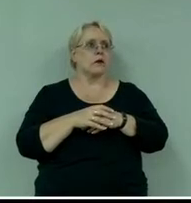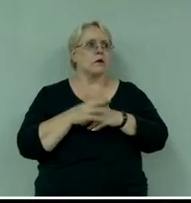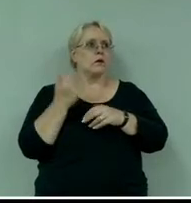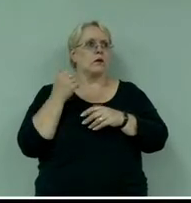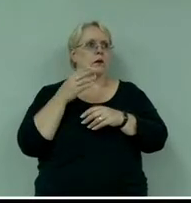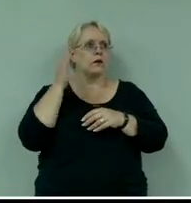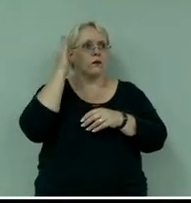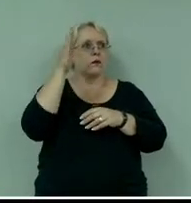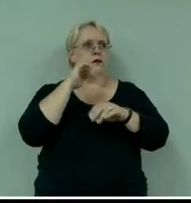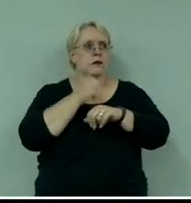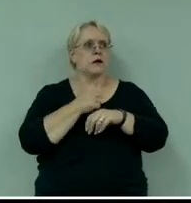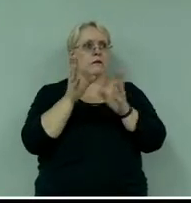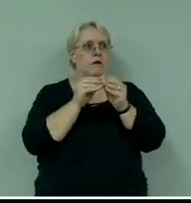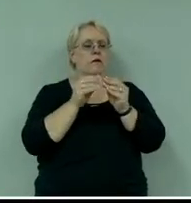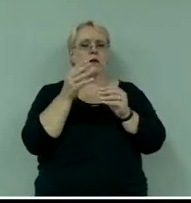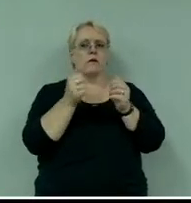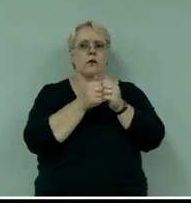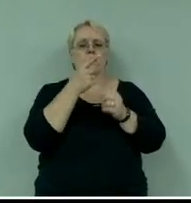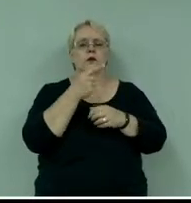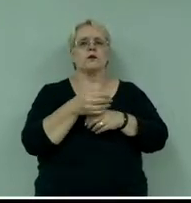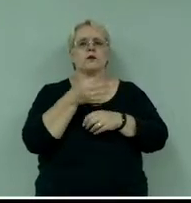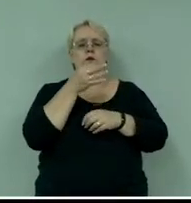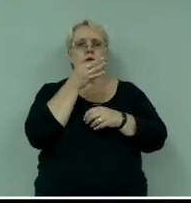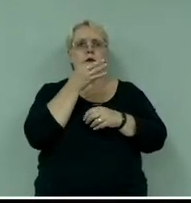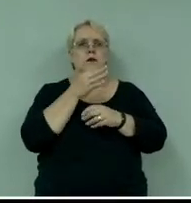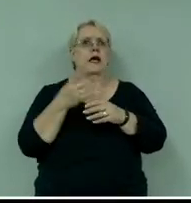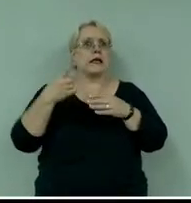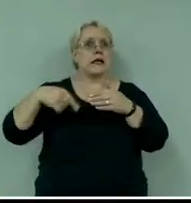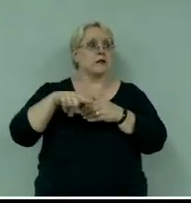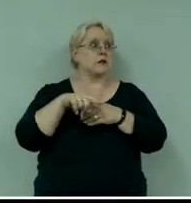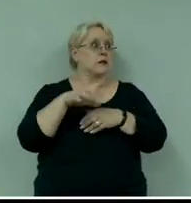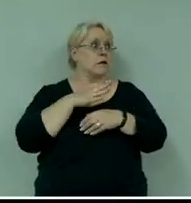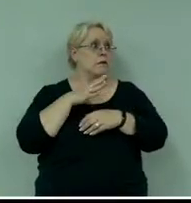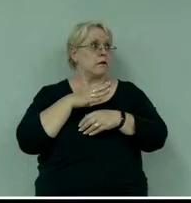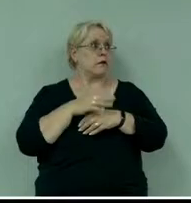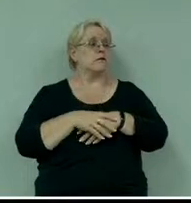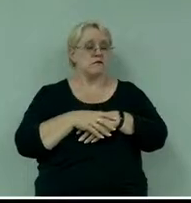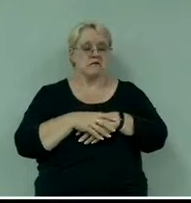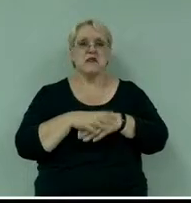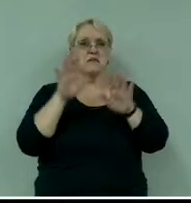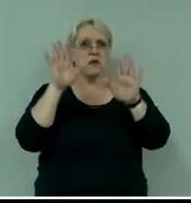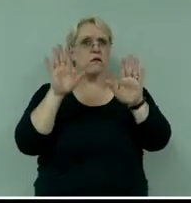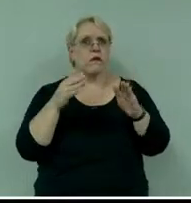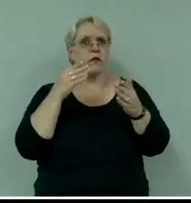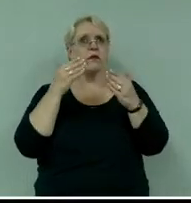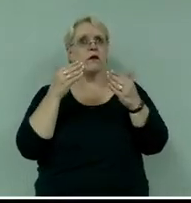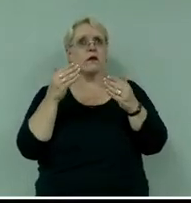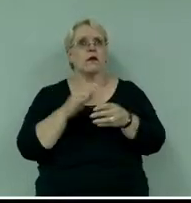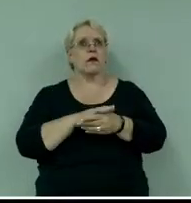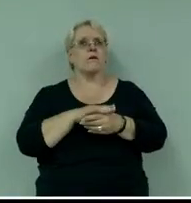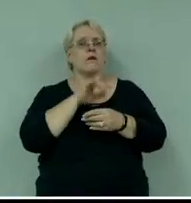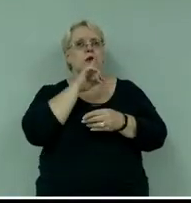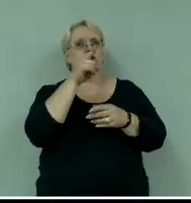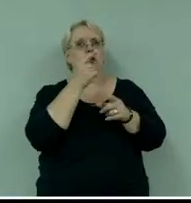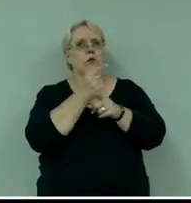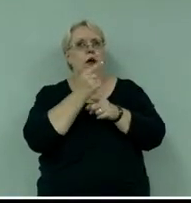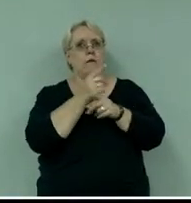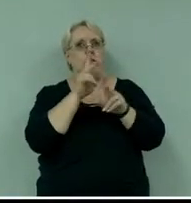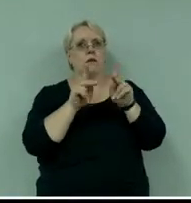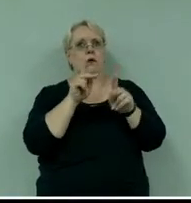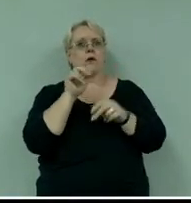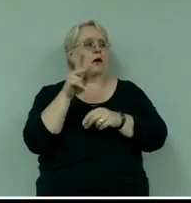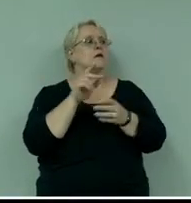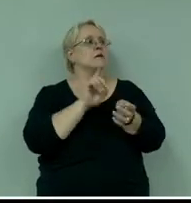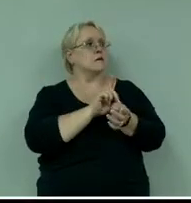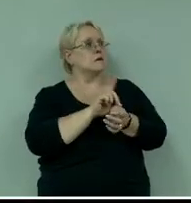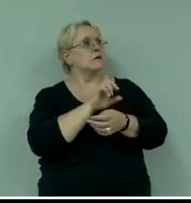up and we'll set up a meeting with you soon. ASAP. Probably like next week if that's all right. And then I'll make sure I have the right people there. Okay, doctor?